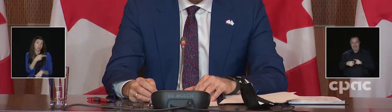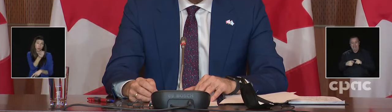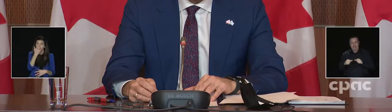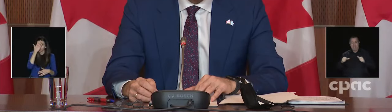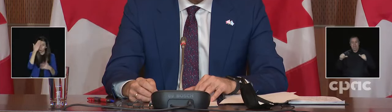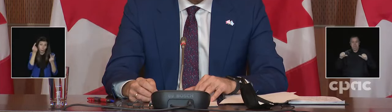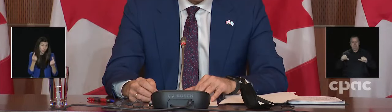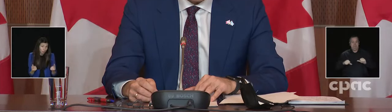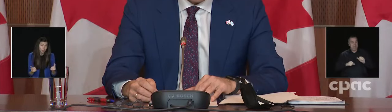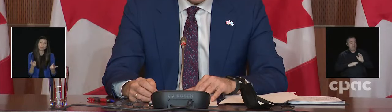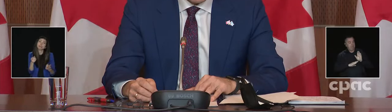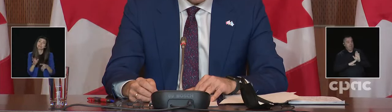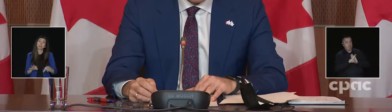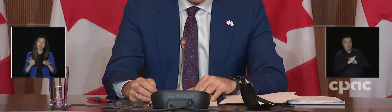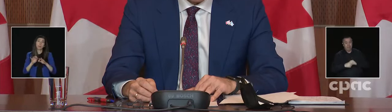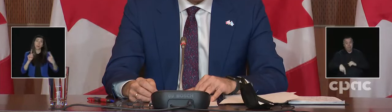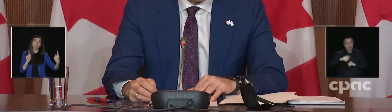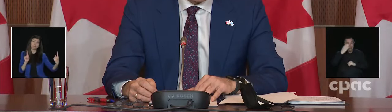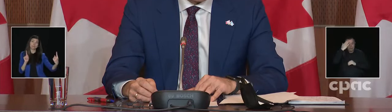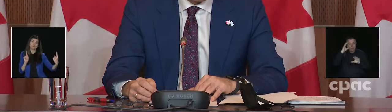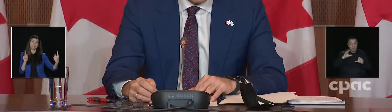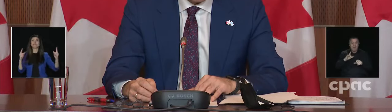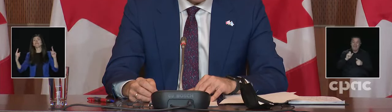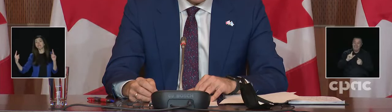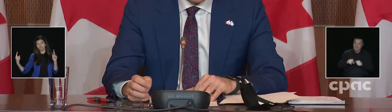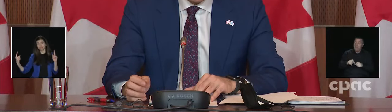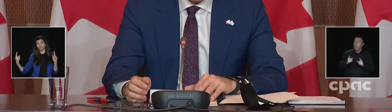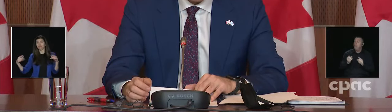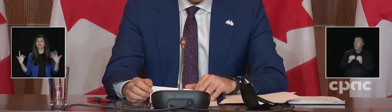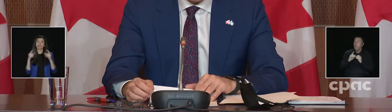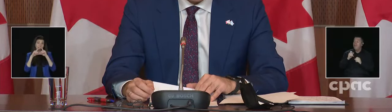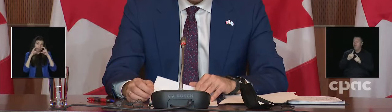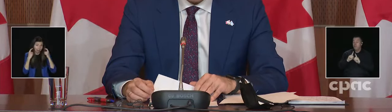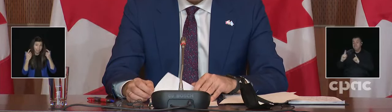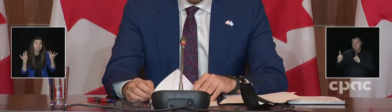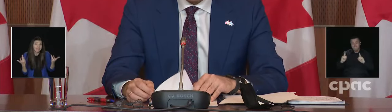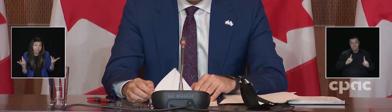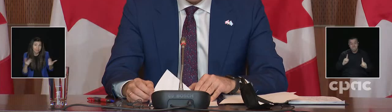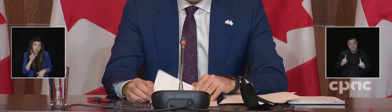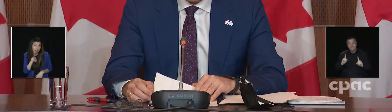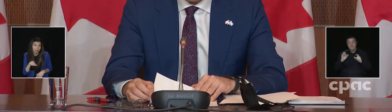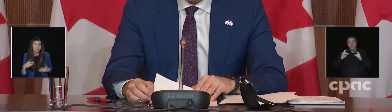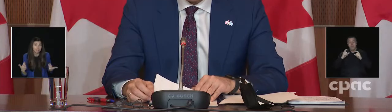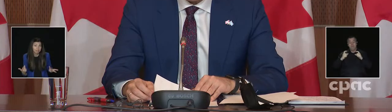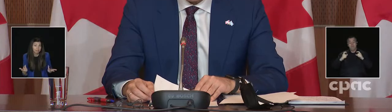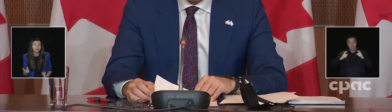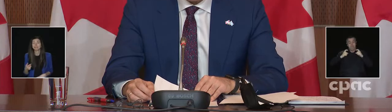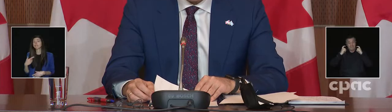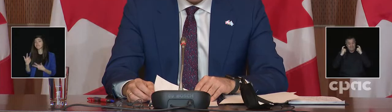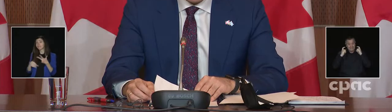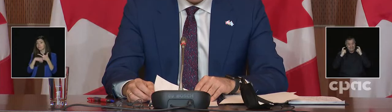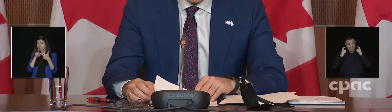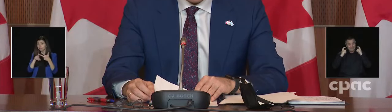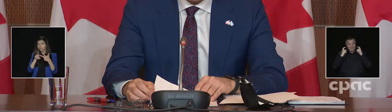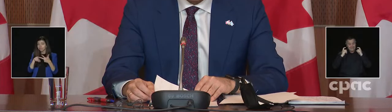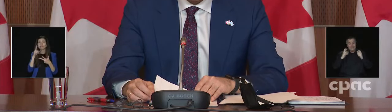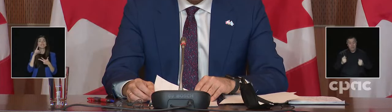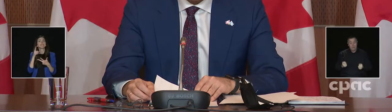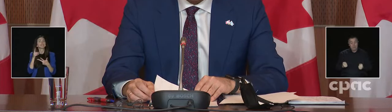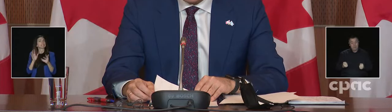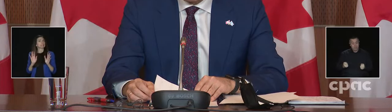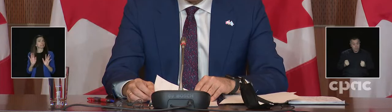keep physical distanciation. B, wear a mask. C, stay prudent and limit in-person